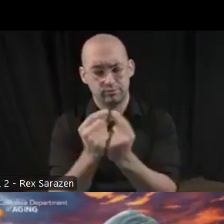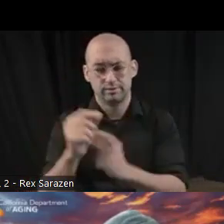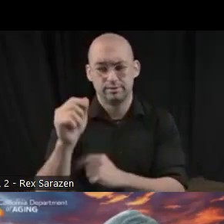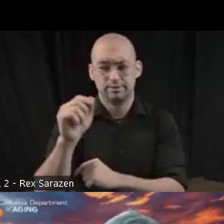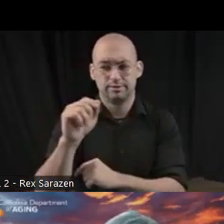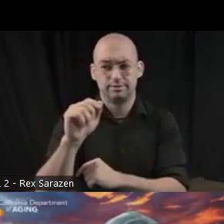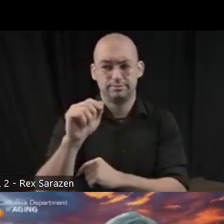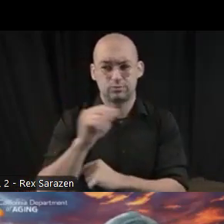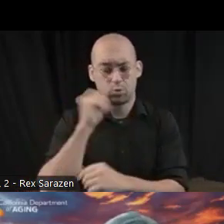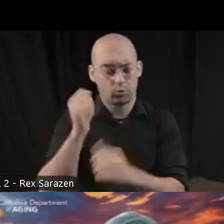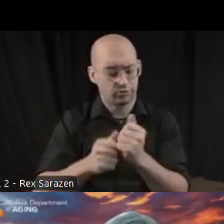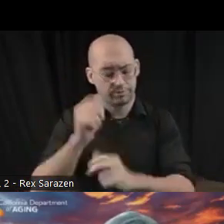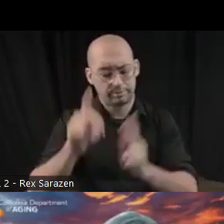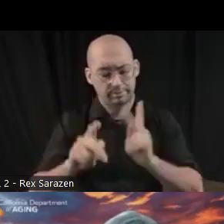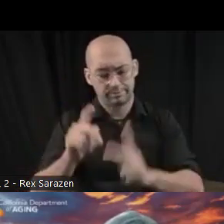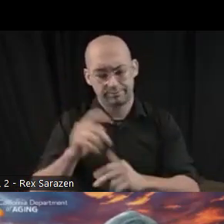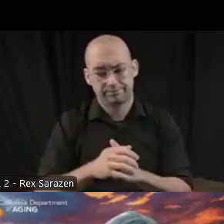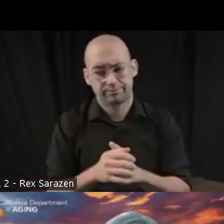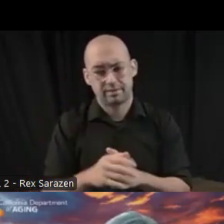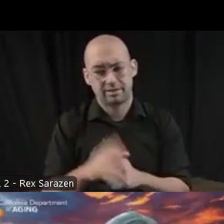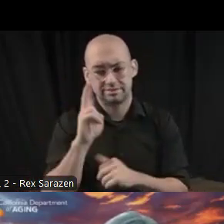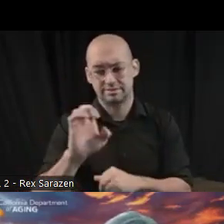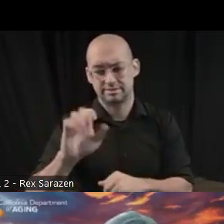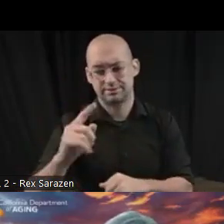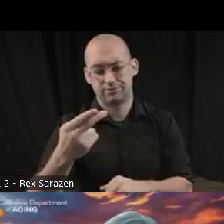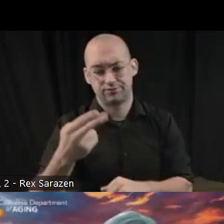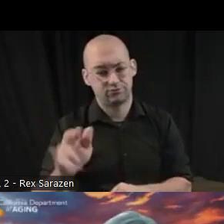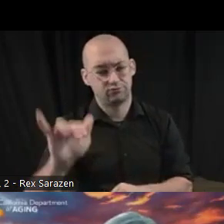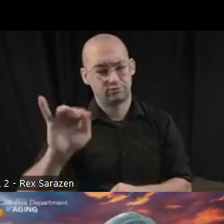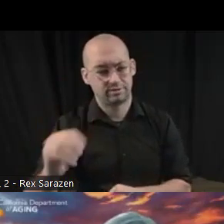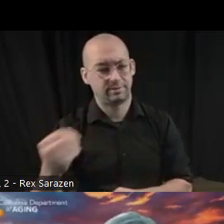be walking through that. And I see that Ephraim has his hand raised.